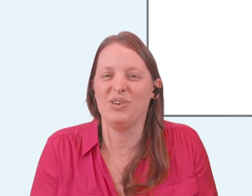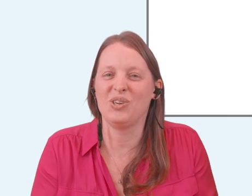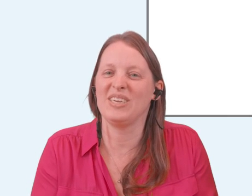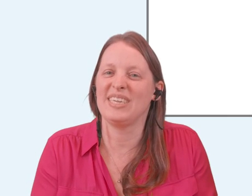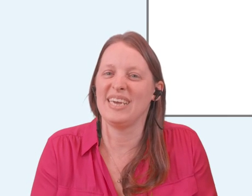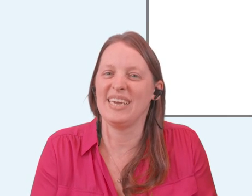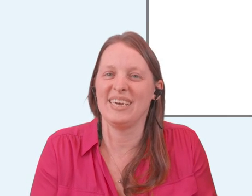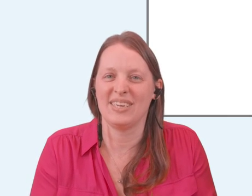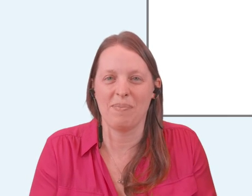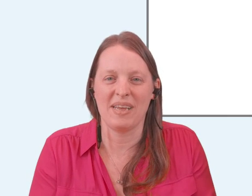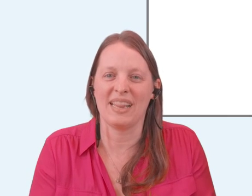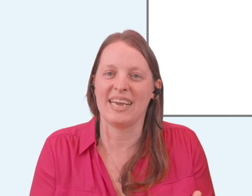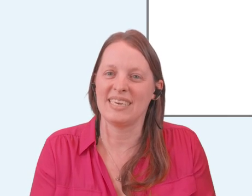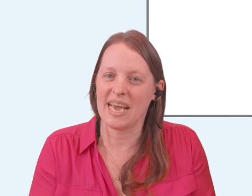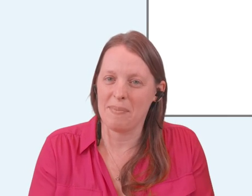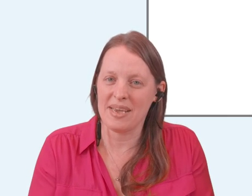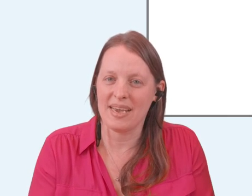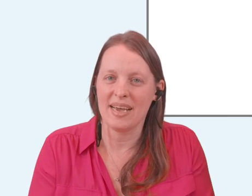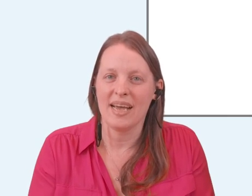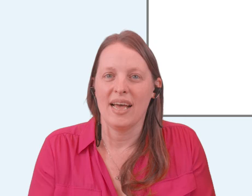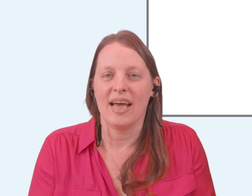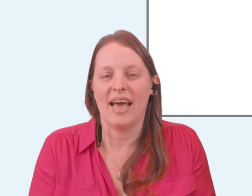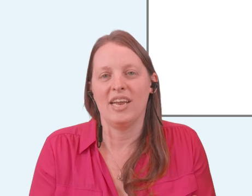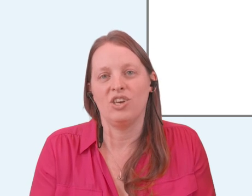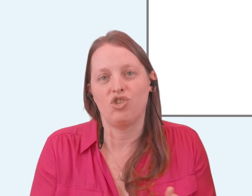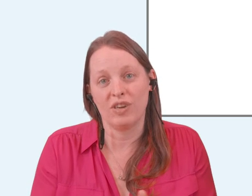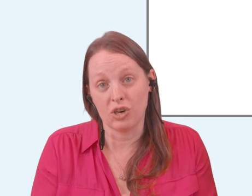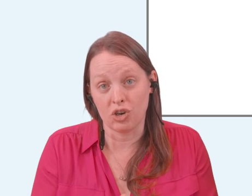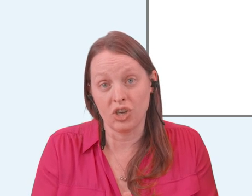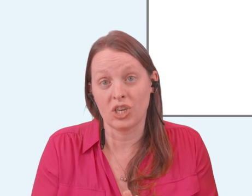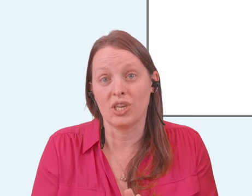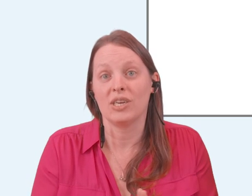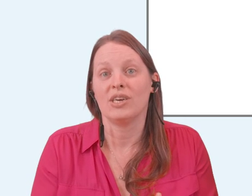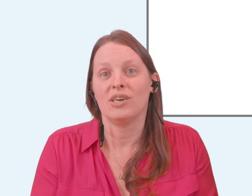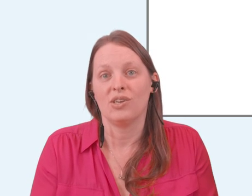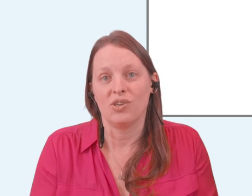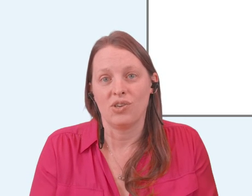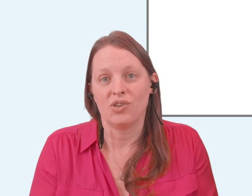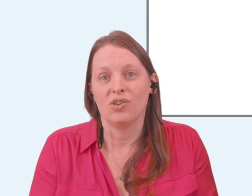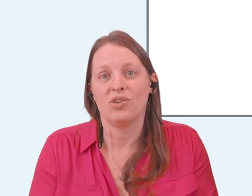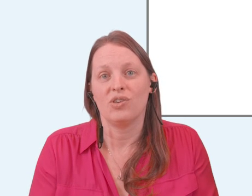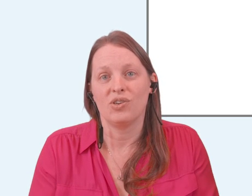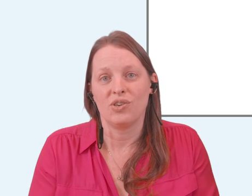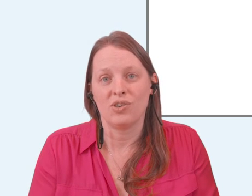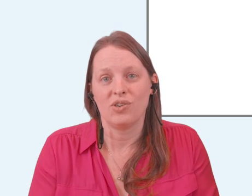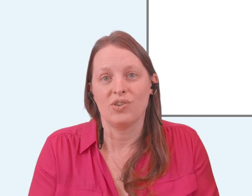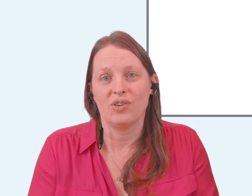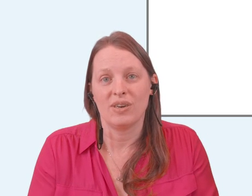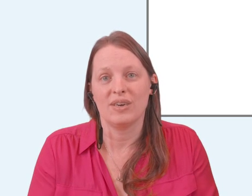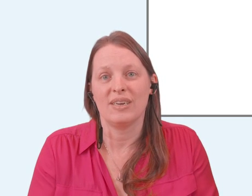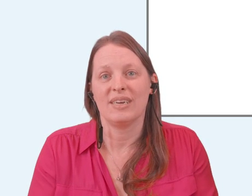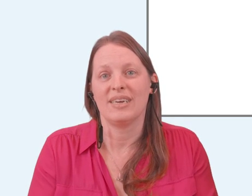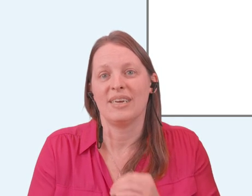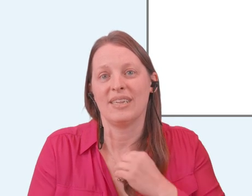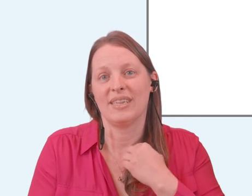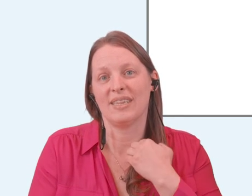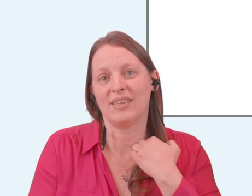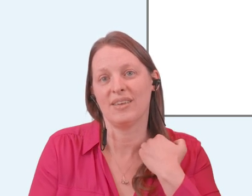They usually say something like timing and triggers. The time,